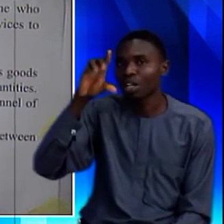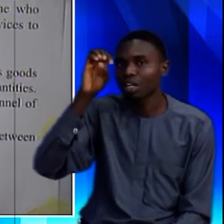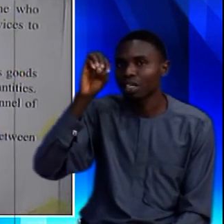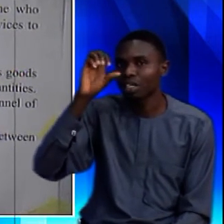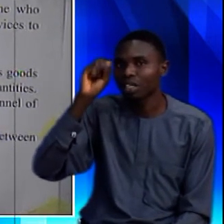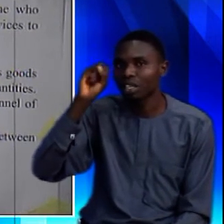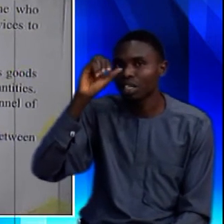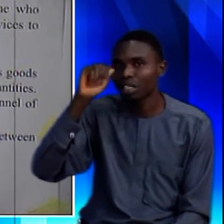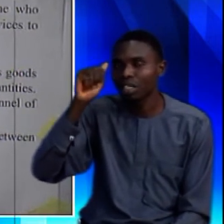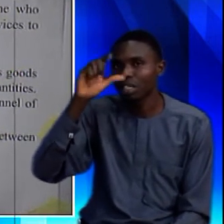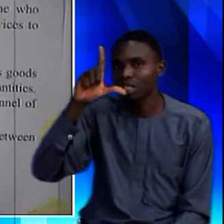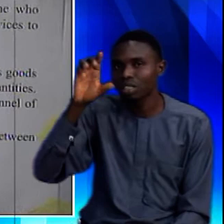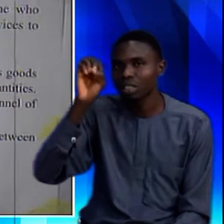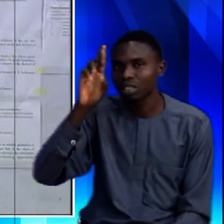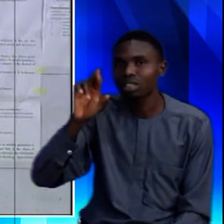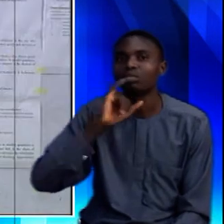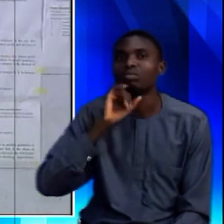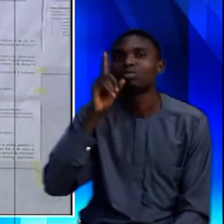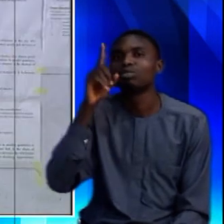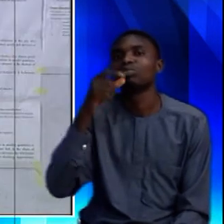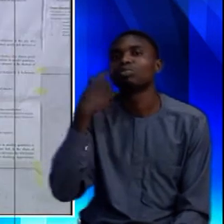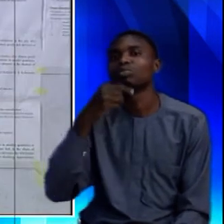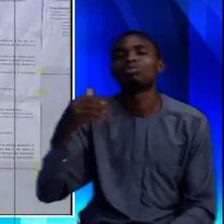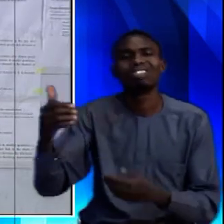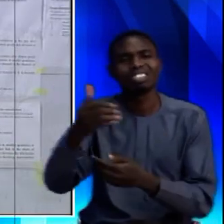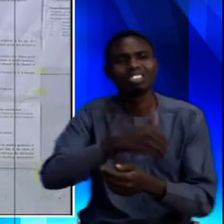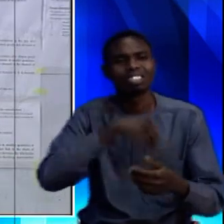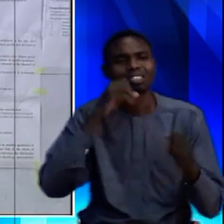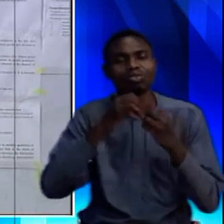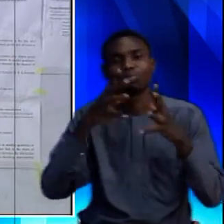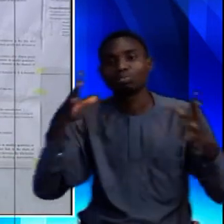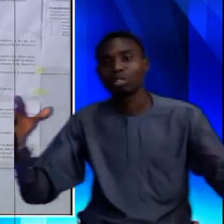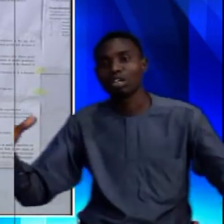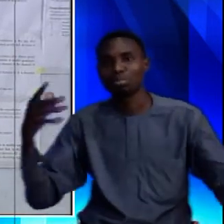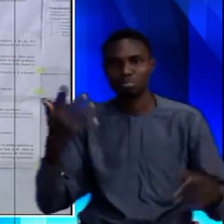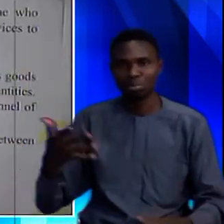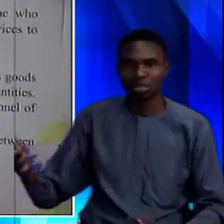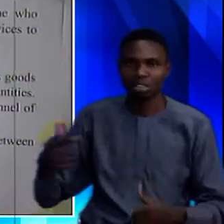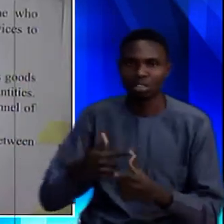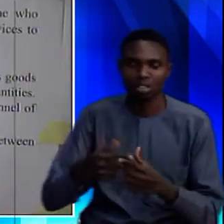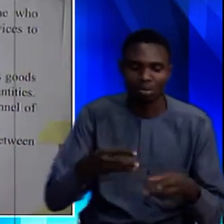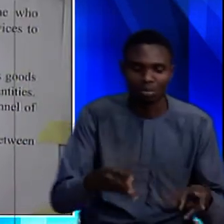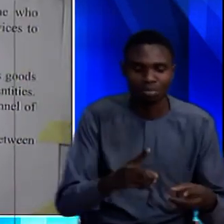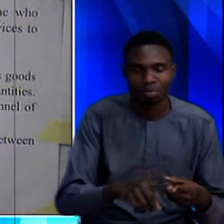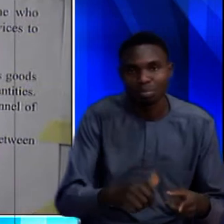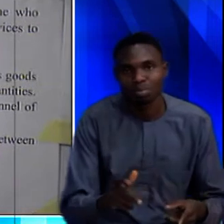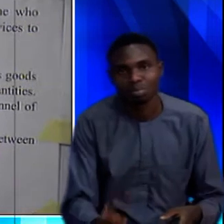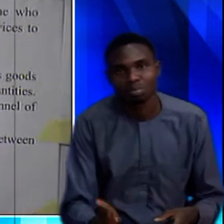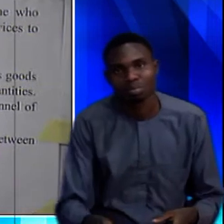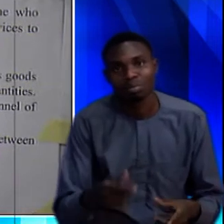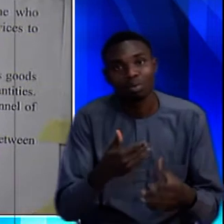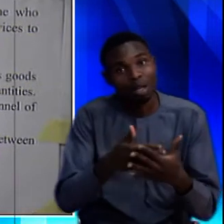there are some certain products, in the absence of this wholesaler, you will not get them even in your area or in your